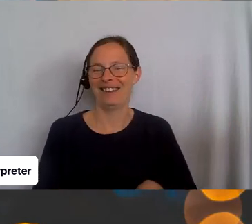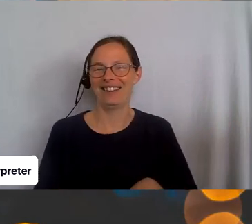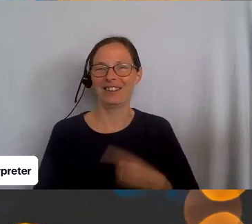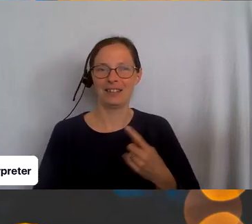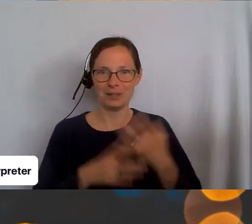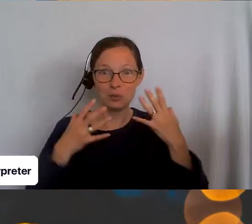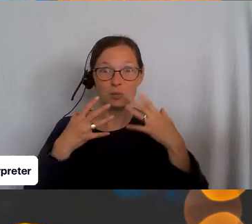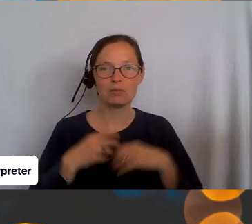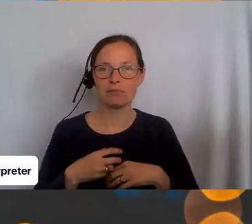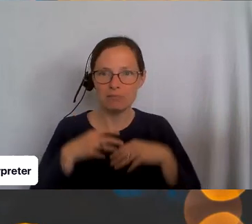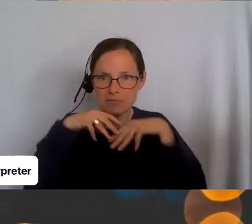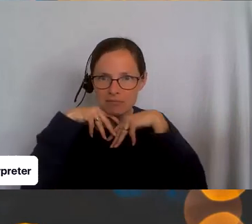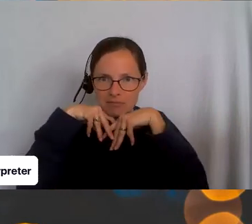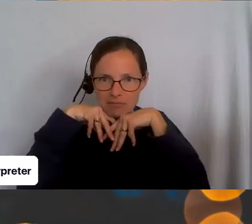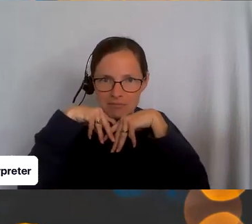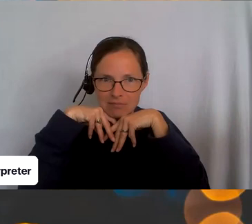Here.